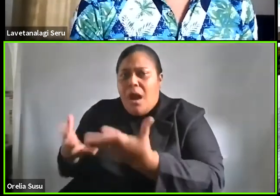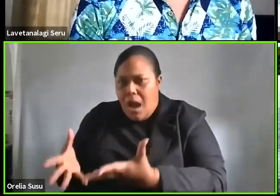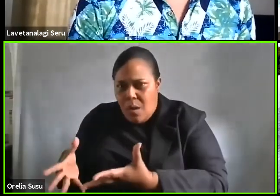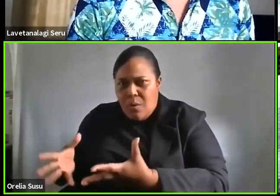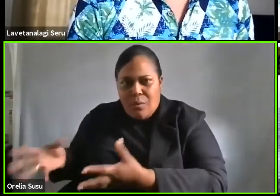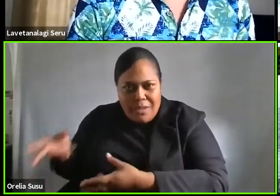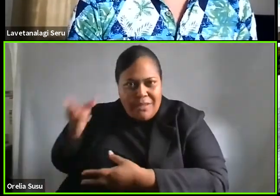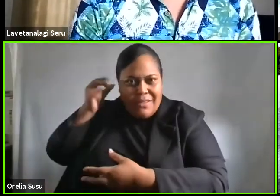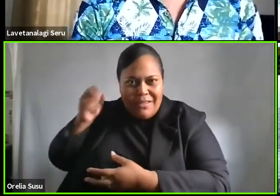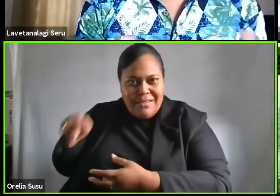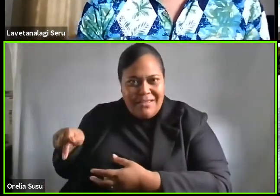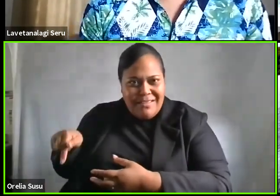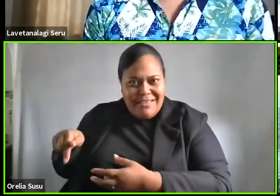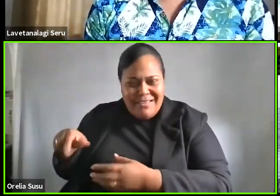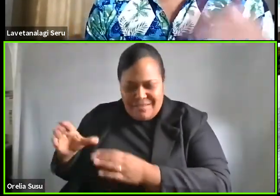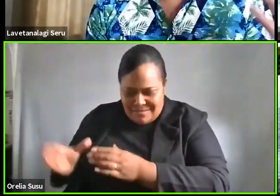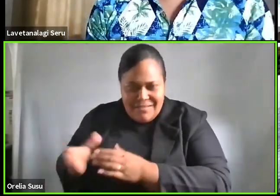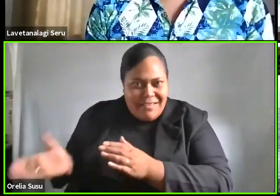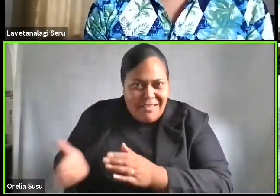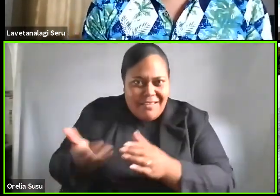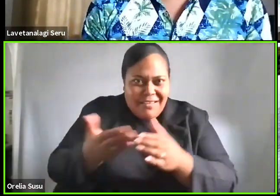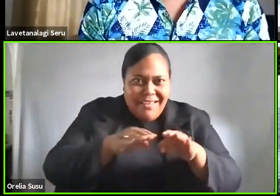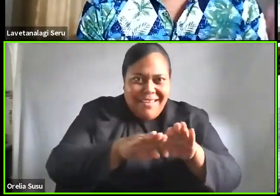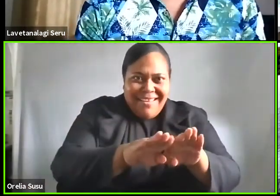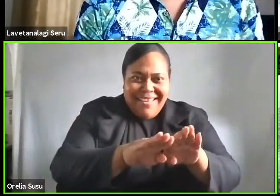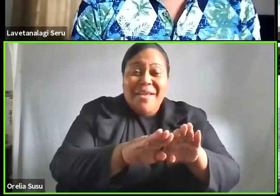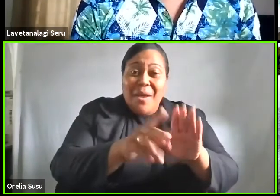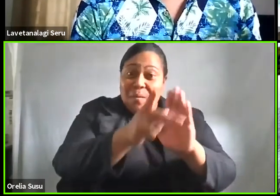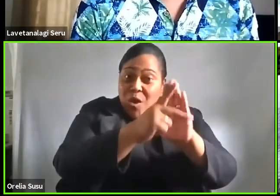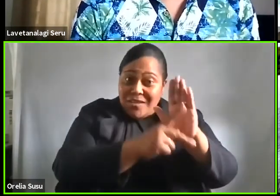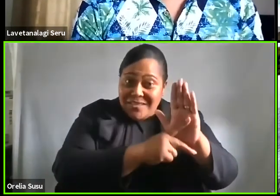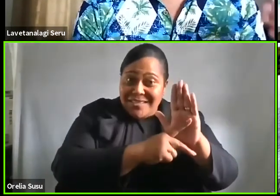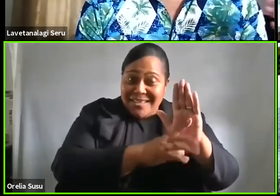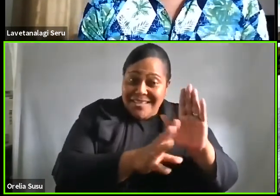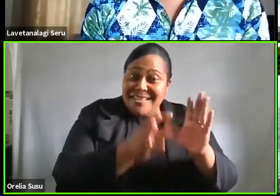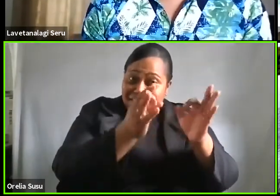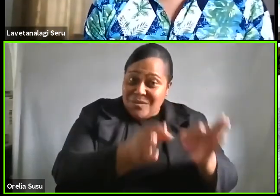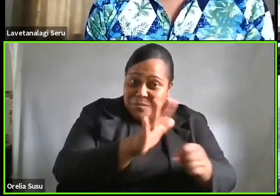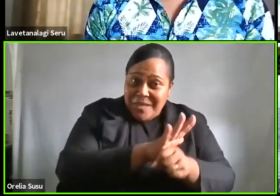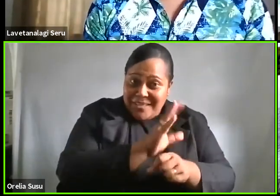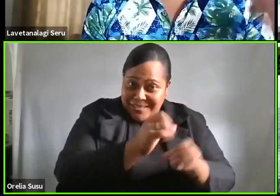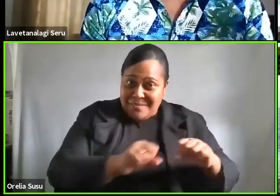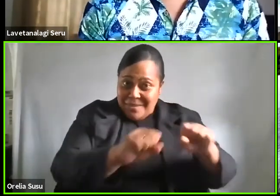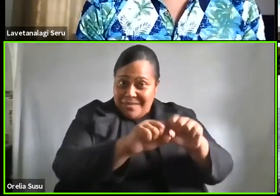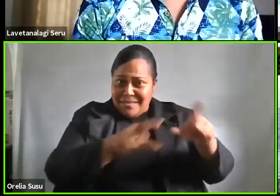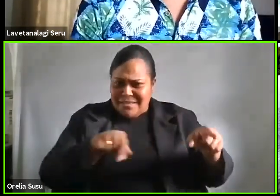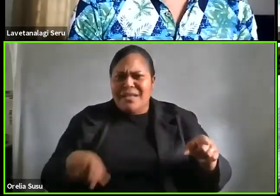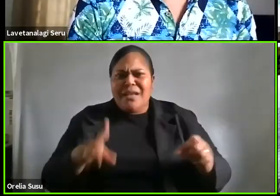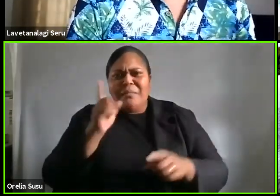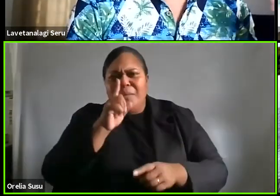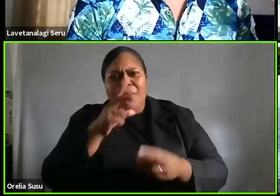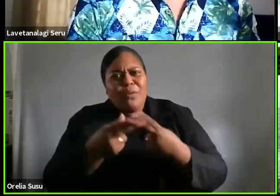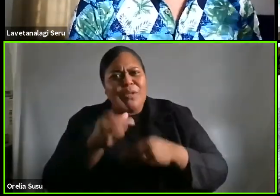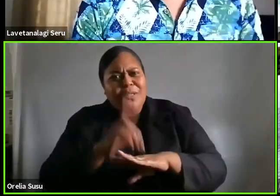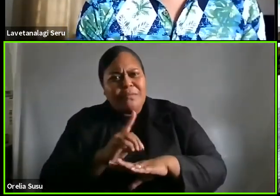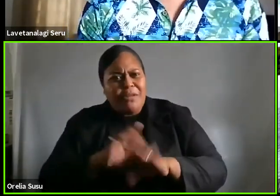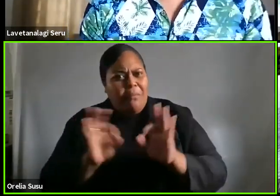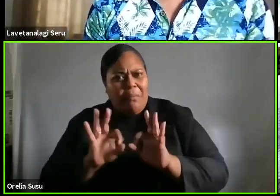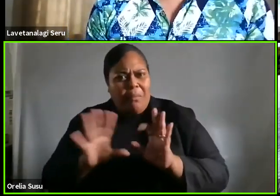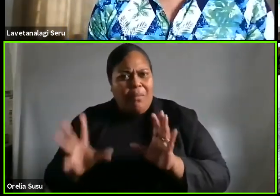climate climate, you know, policy spaces and decision making spaces. Not often do we see people with disabilities or LGBTQI